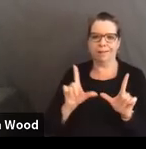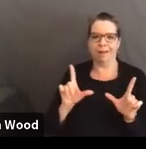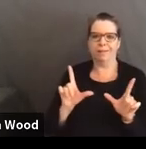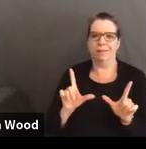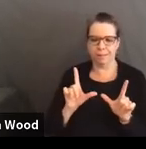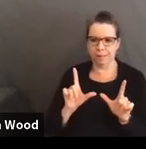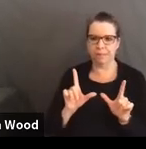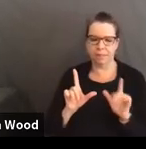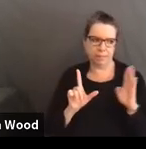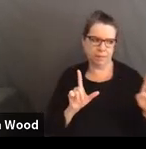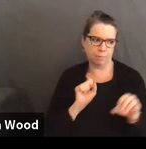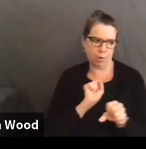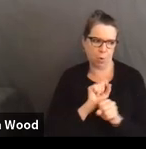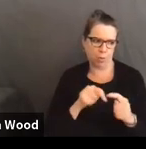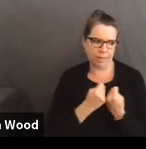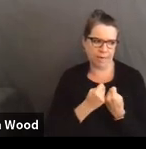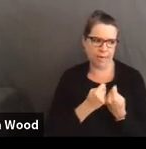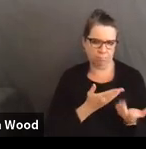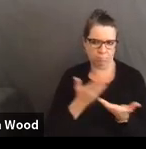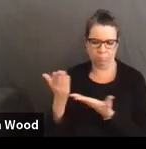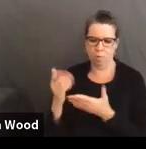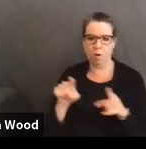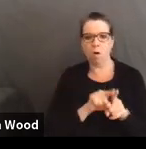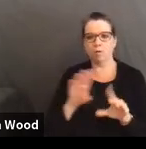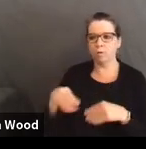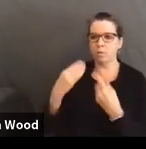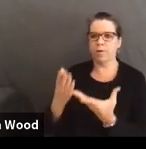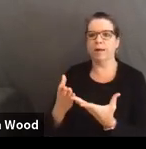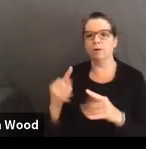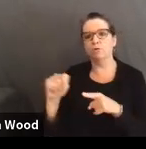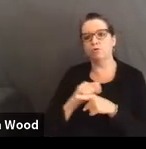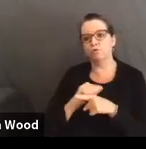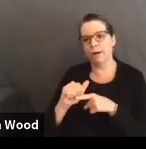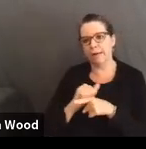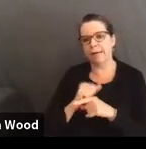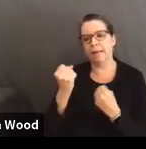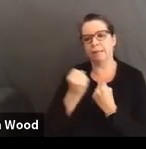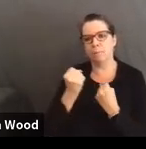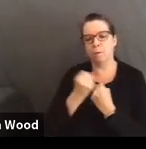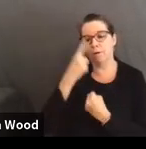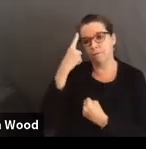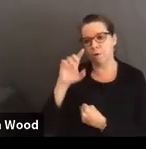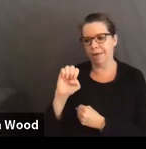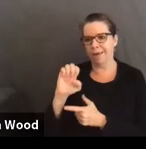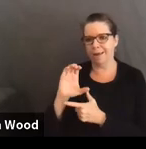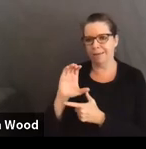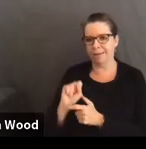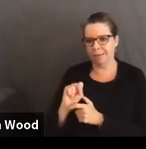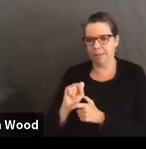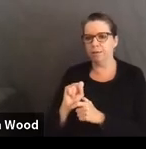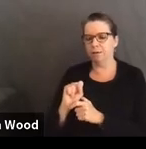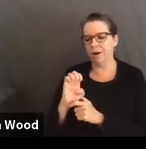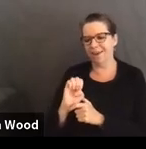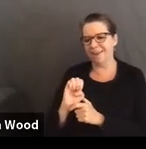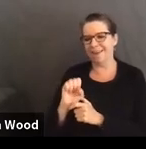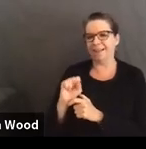with the Schoology team to deliver, we'll also be providing training and support to ESCs for all the questions that y'all are getting